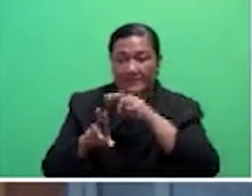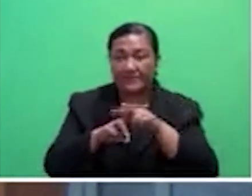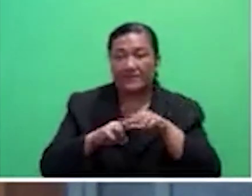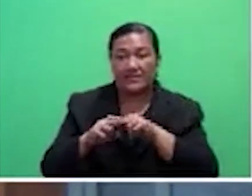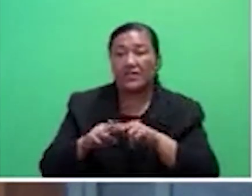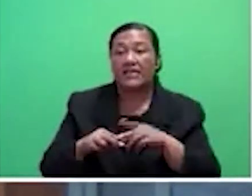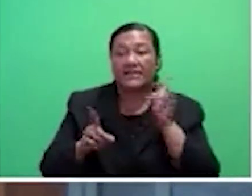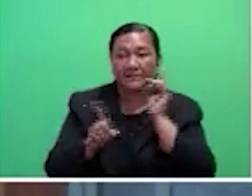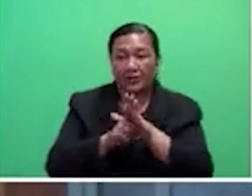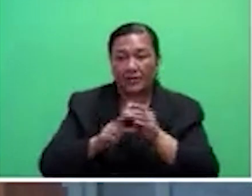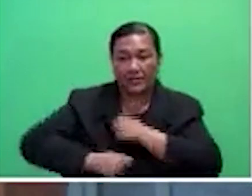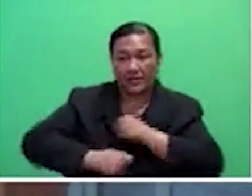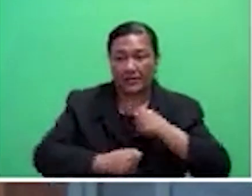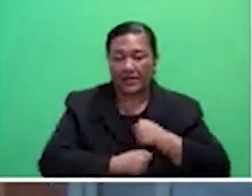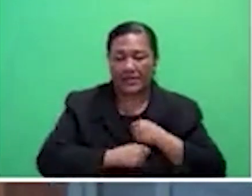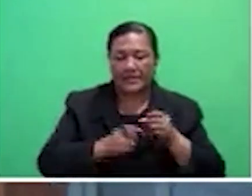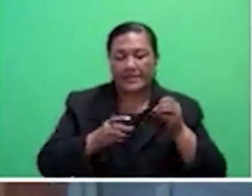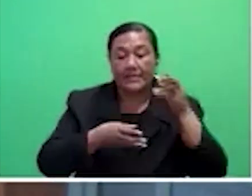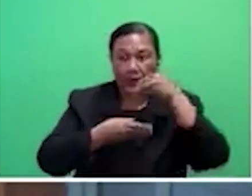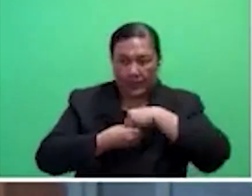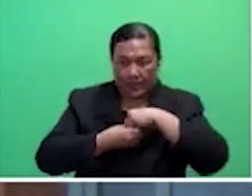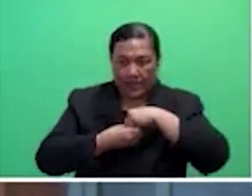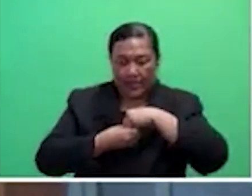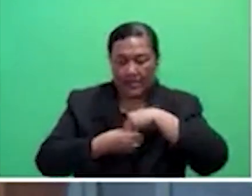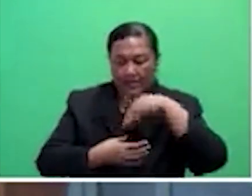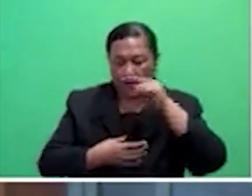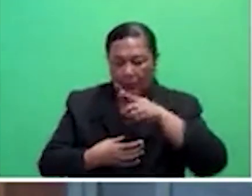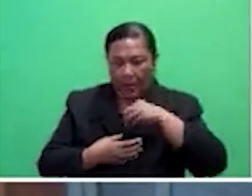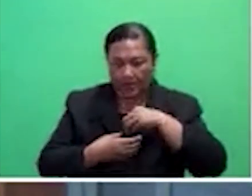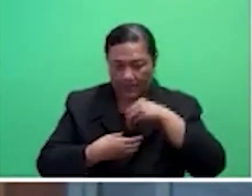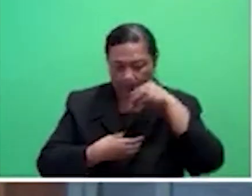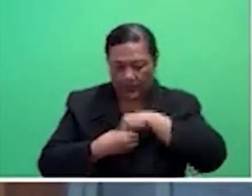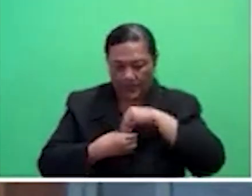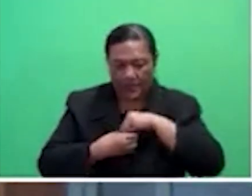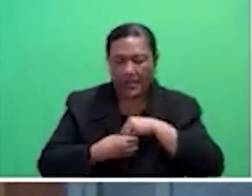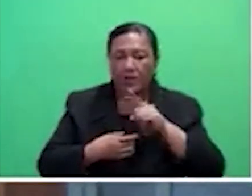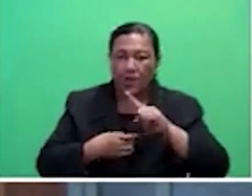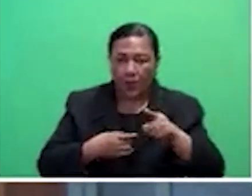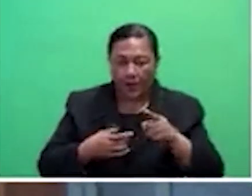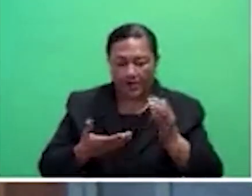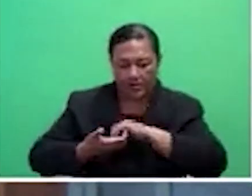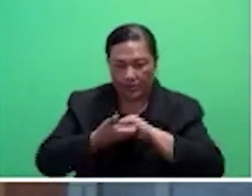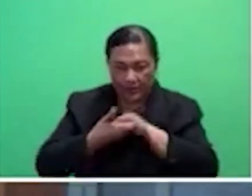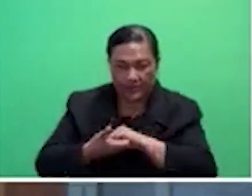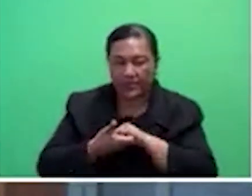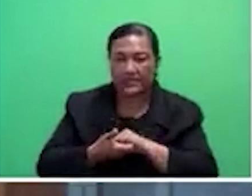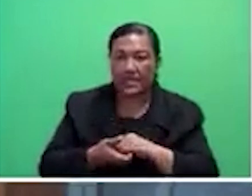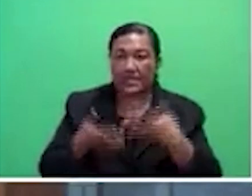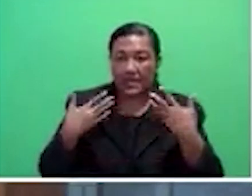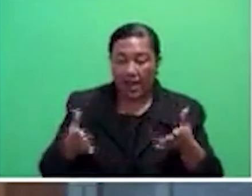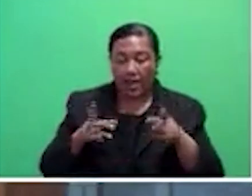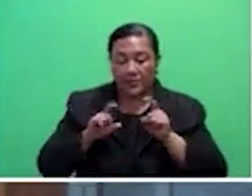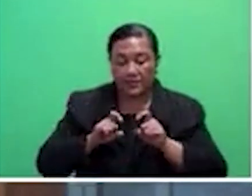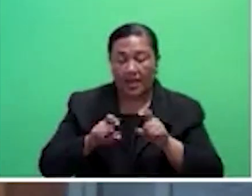RFMF to work on healing and reconciliation from within. Madam Speaker, I am grateful that we live in times with leaders such as the